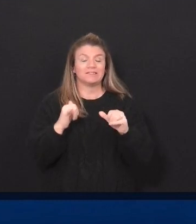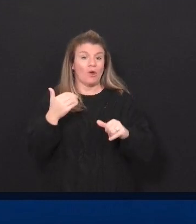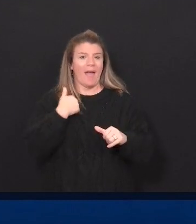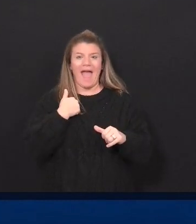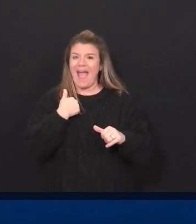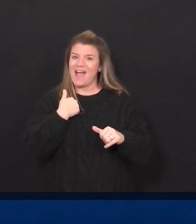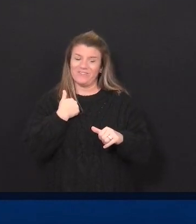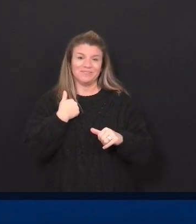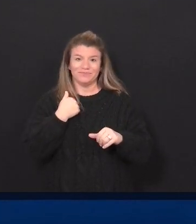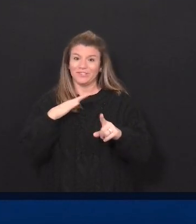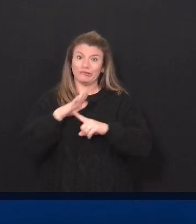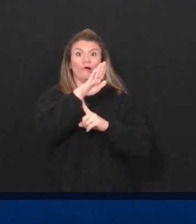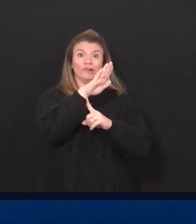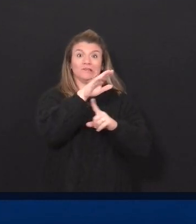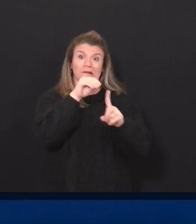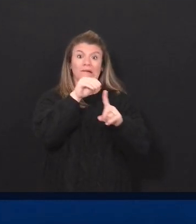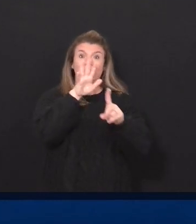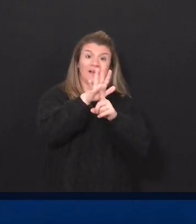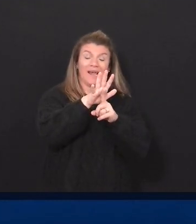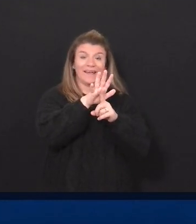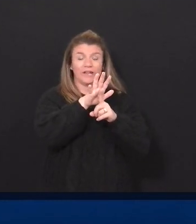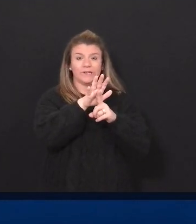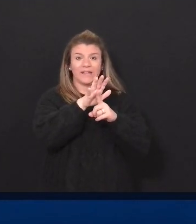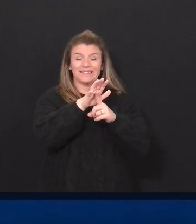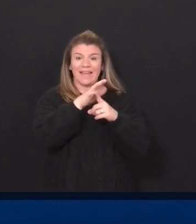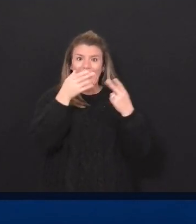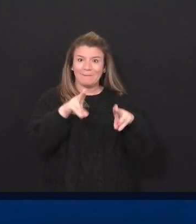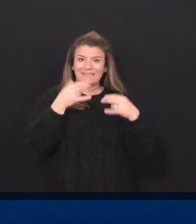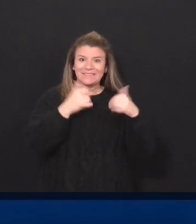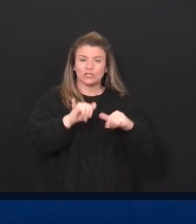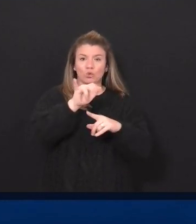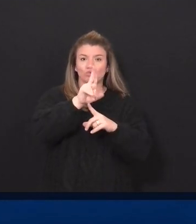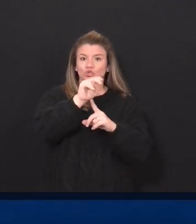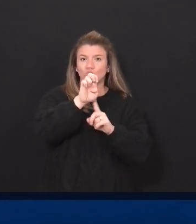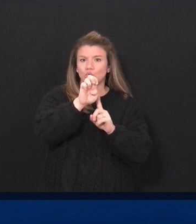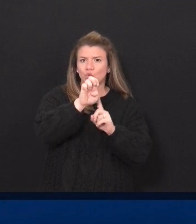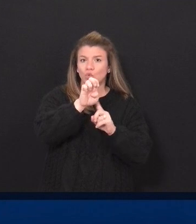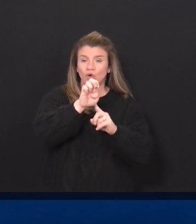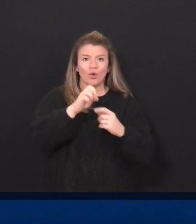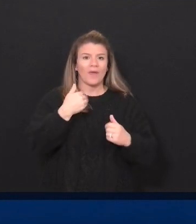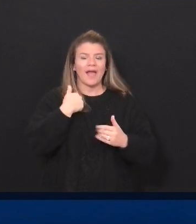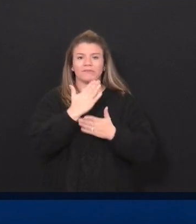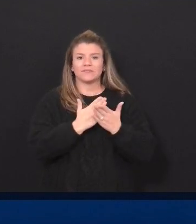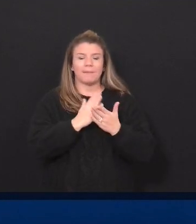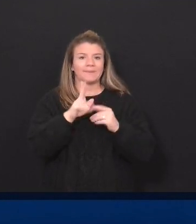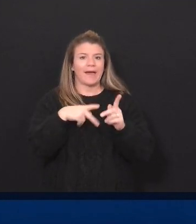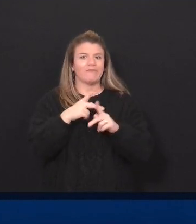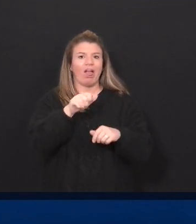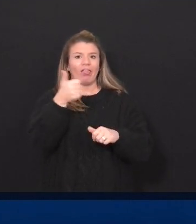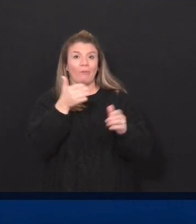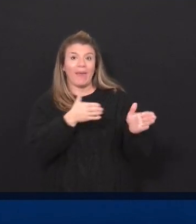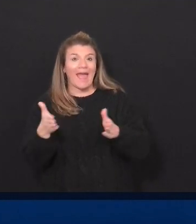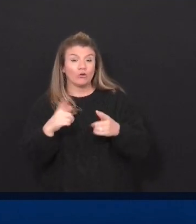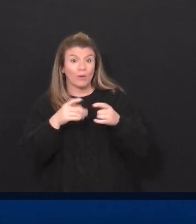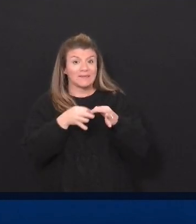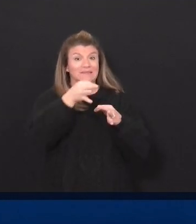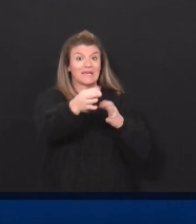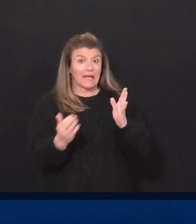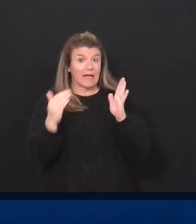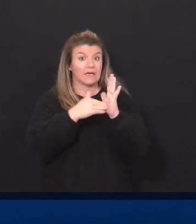outbreak situation at the June 9th date? Is there leeway to again extend?